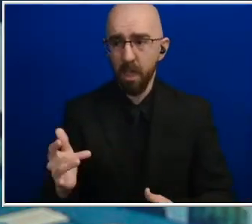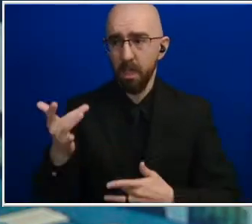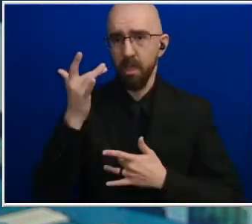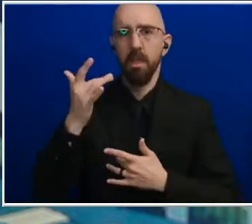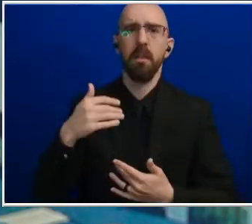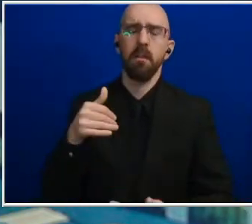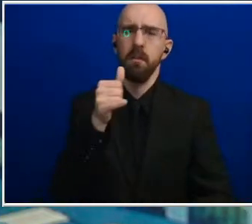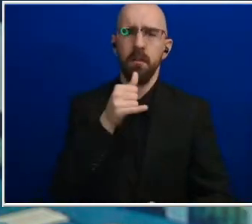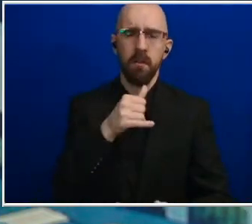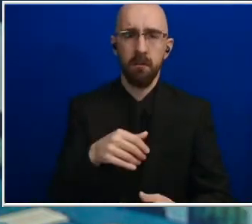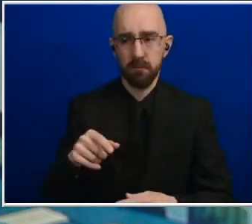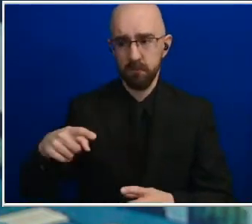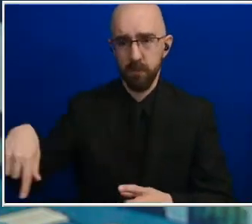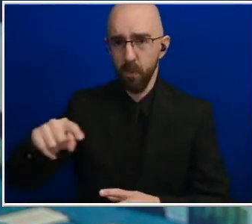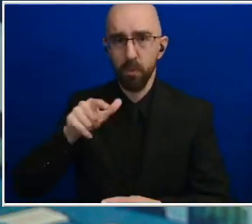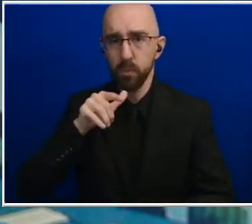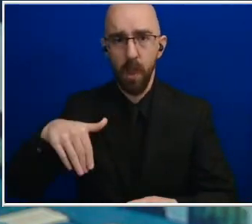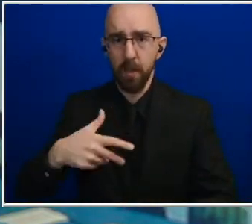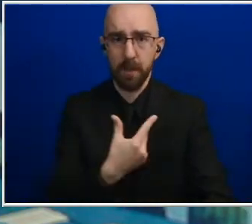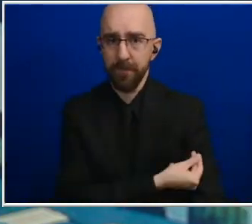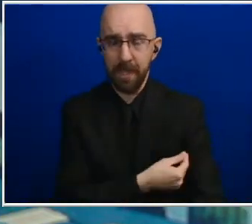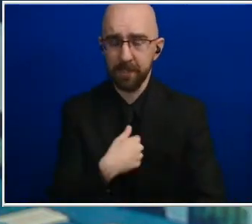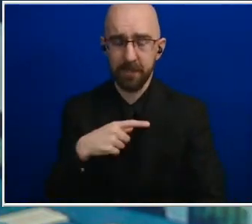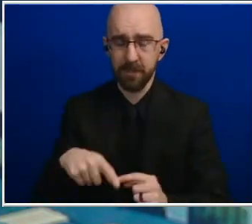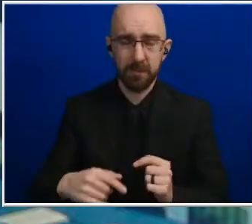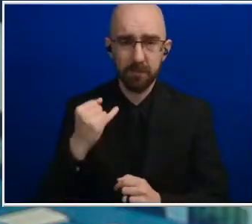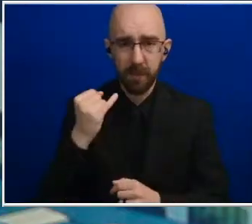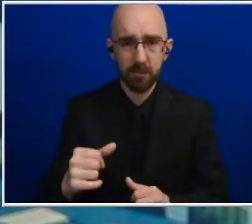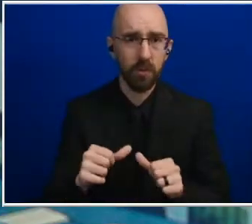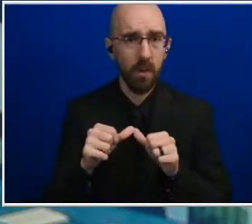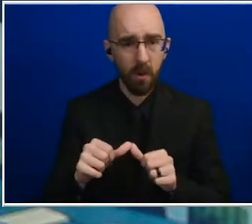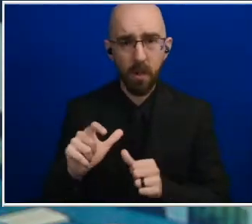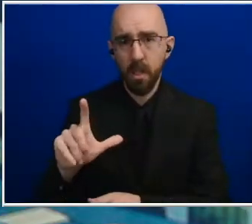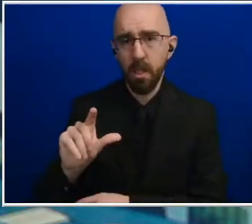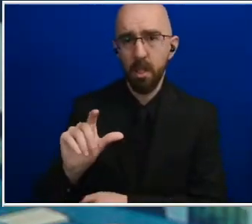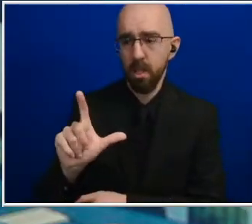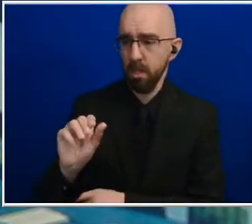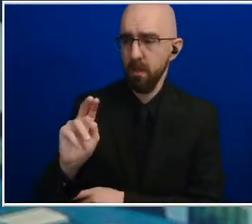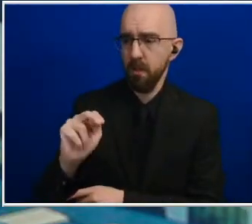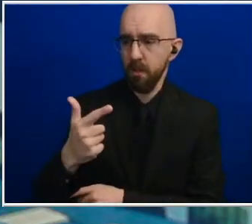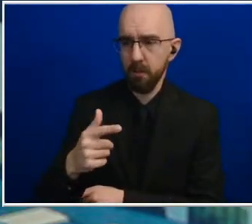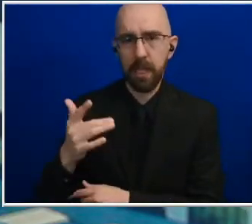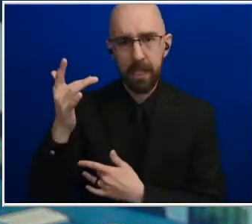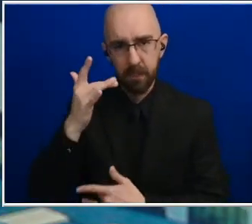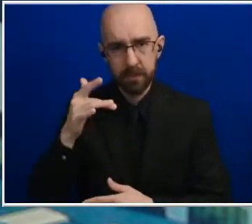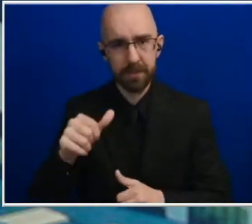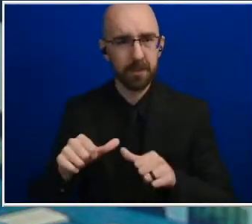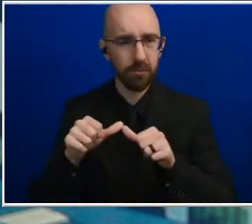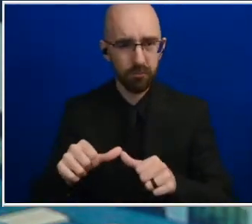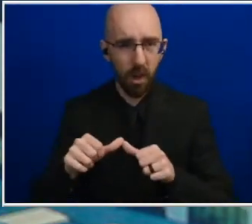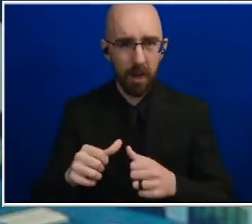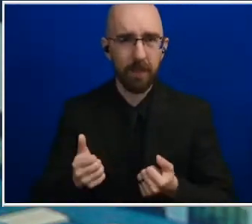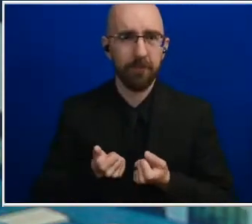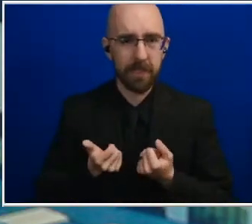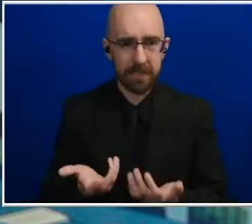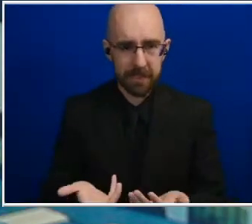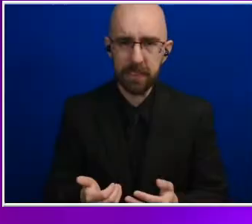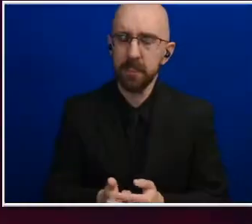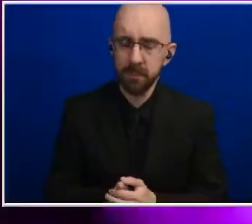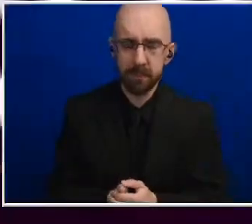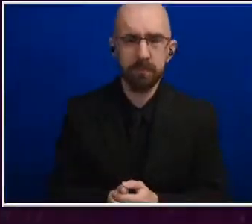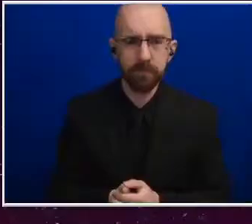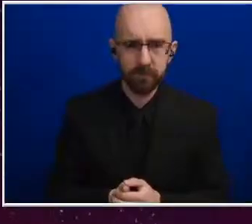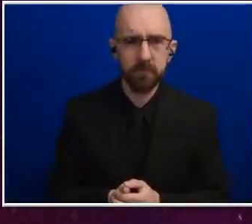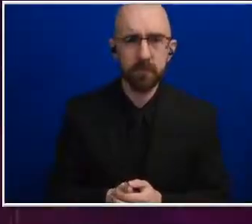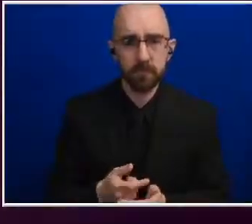population, with this ongoing long illness and chronic fatigue thing. So, well, let's head to Studio